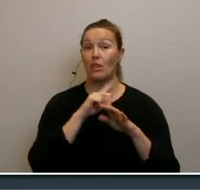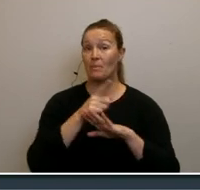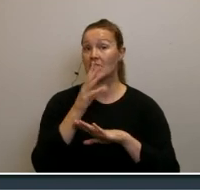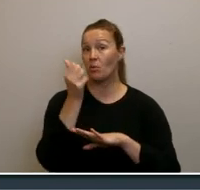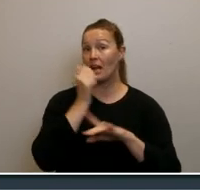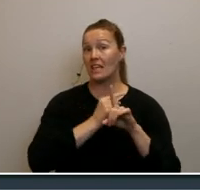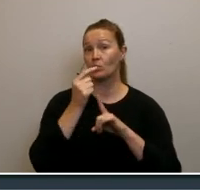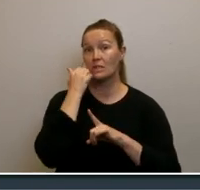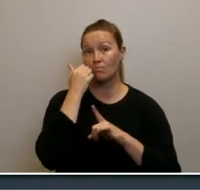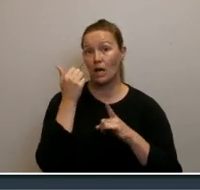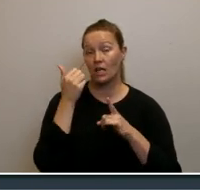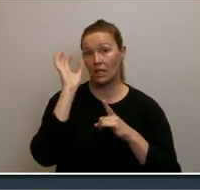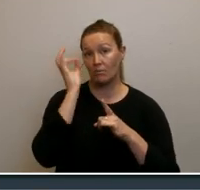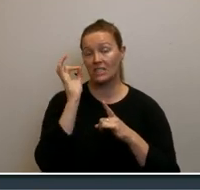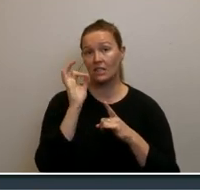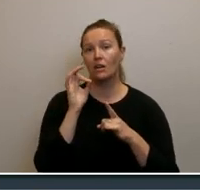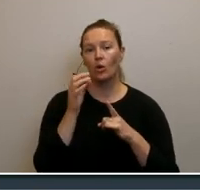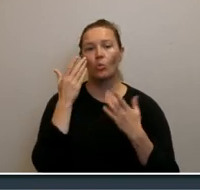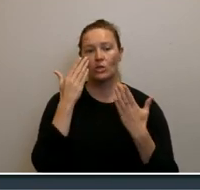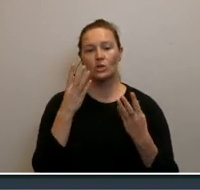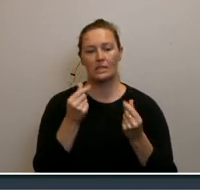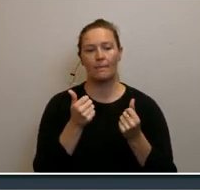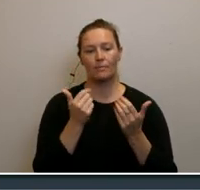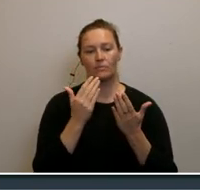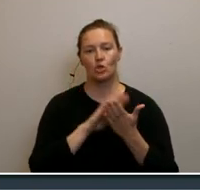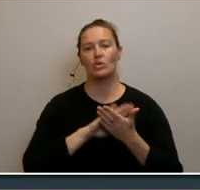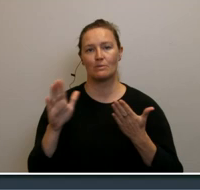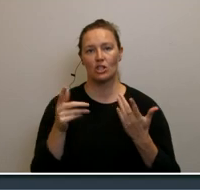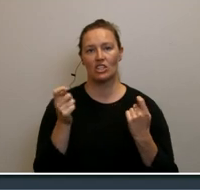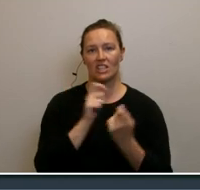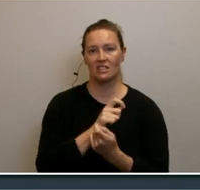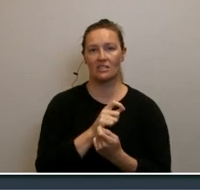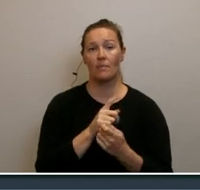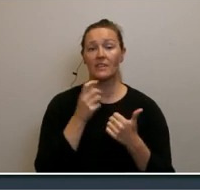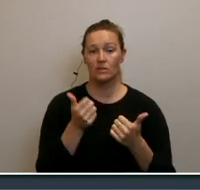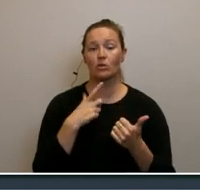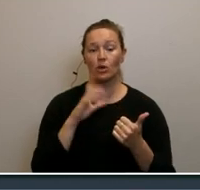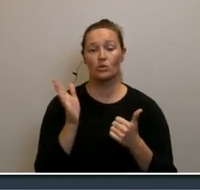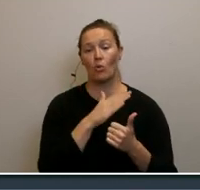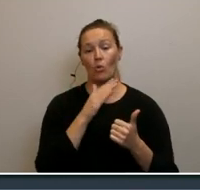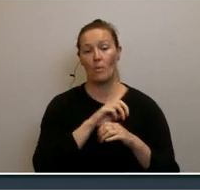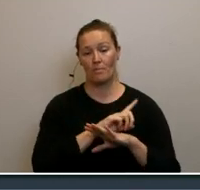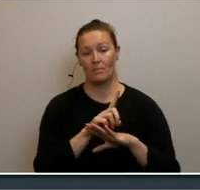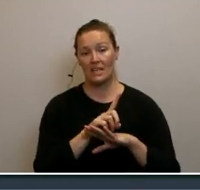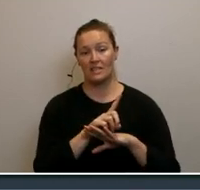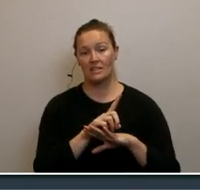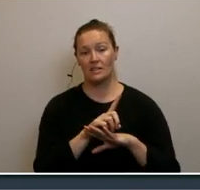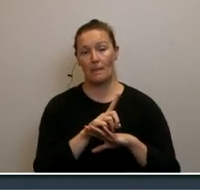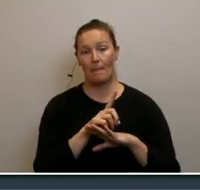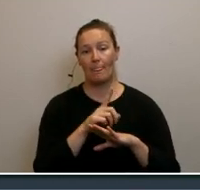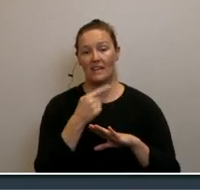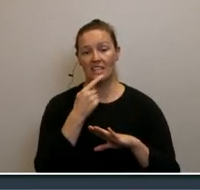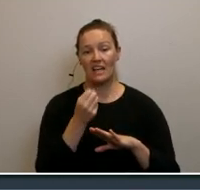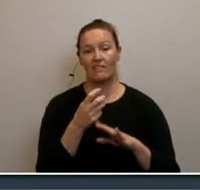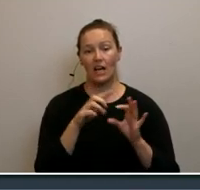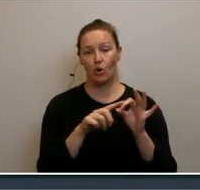committee highlighting a number of transparent changes. This bodes well, as all papers put through the committee meeting highlighted that there was a quorum